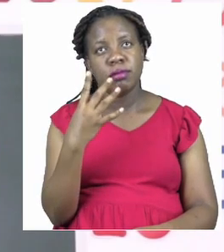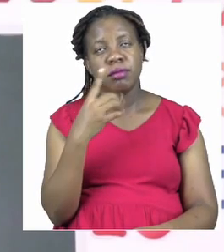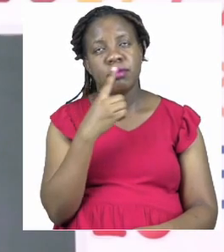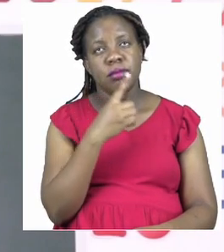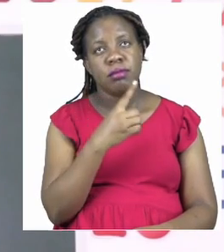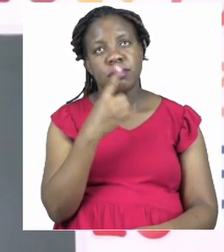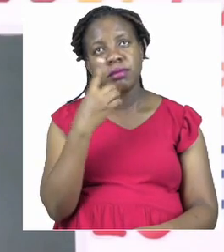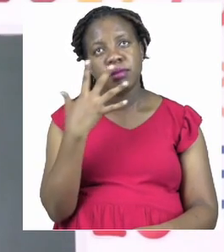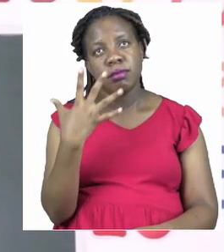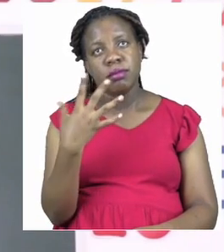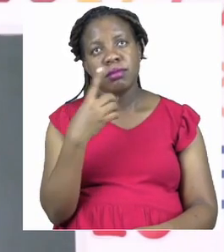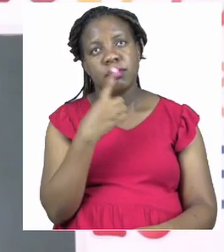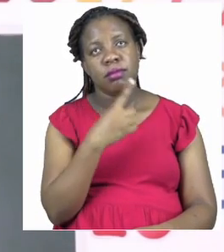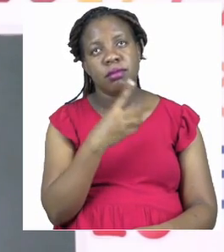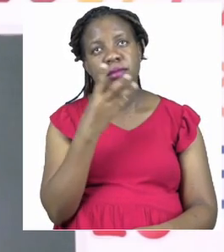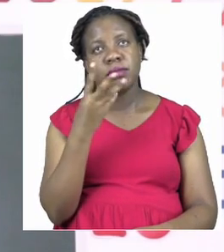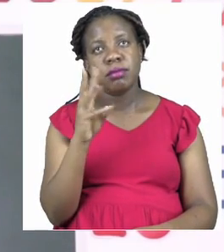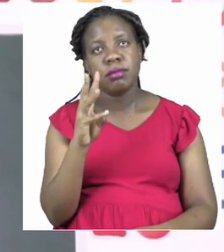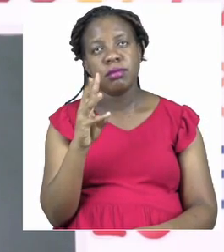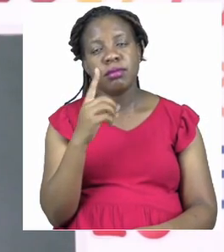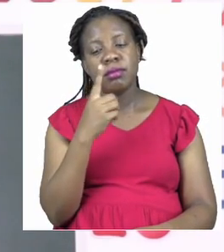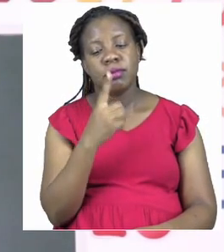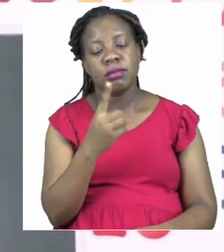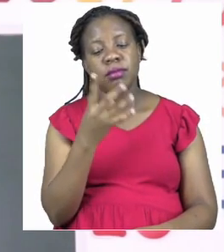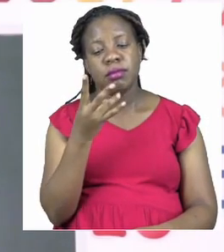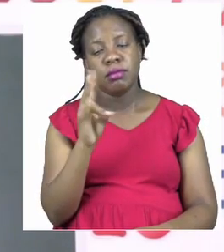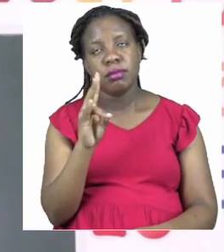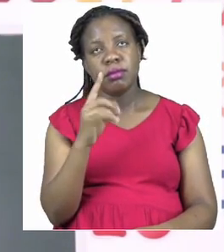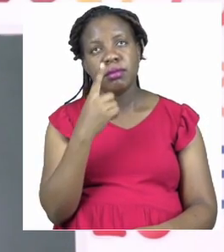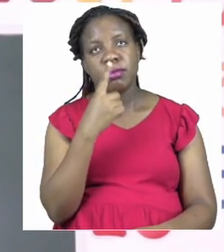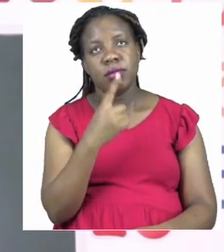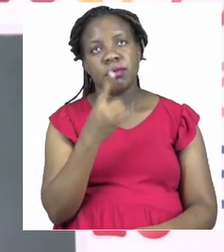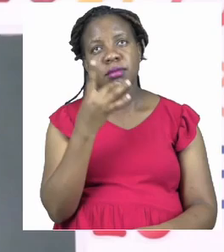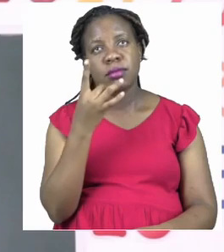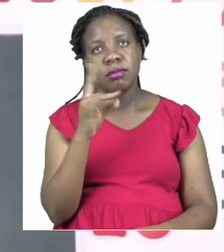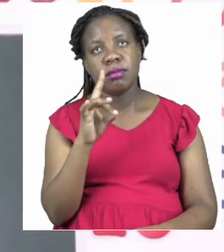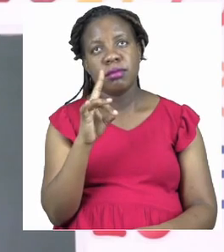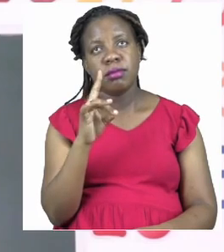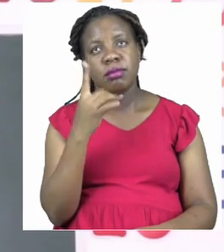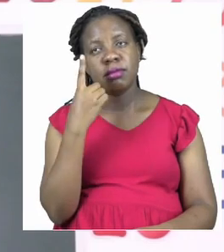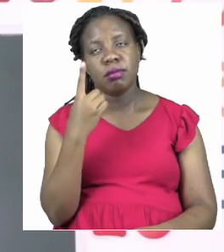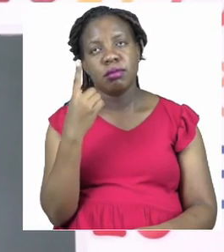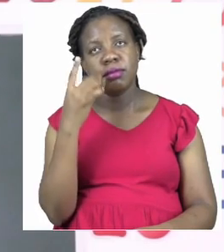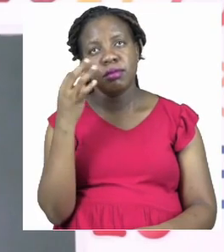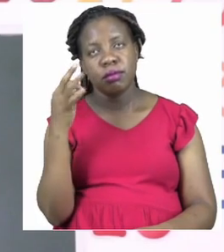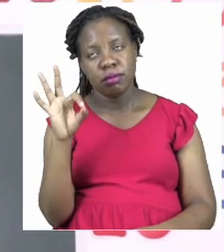14, 15, 16, 17, 18,